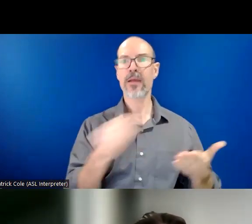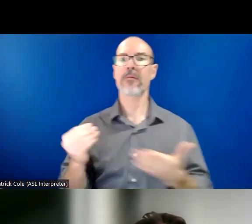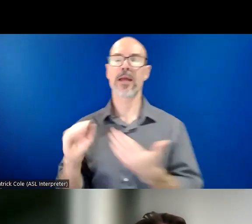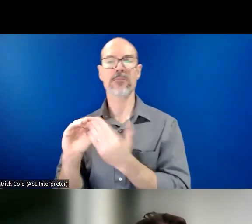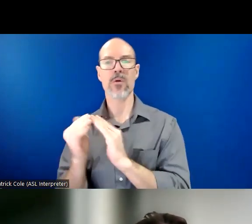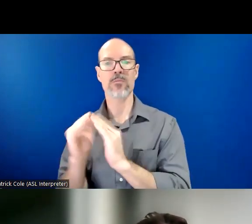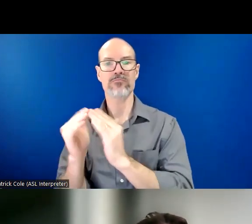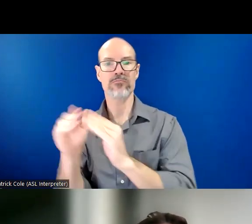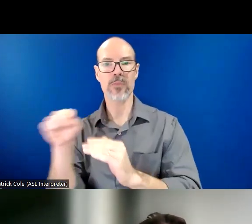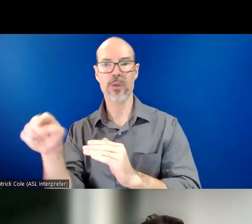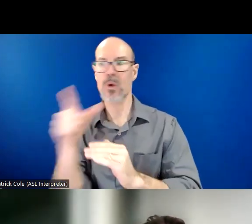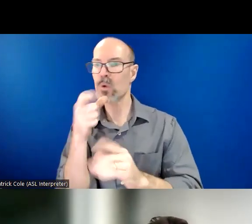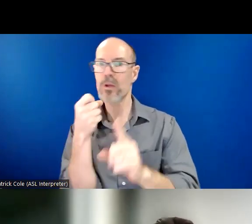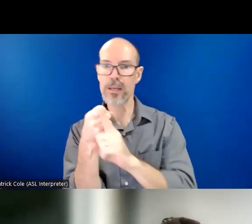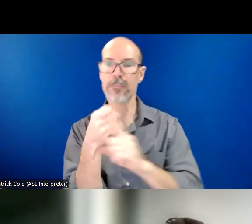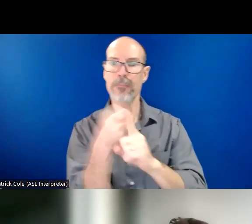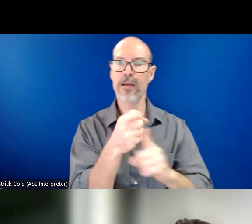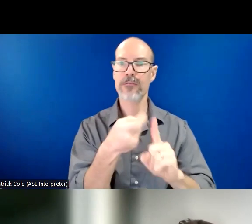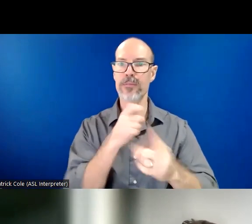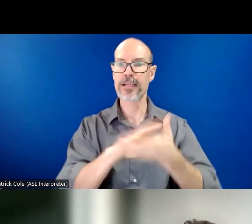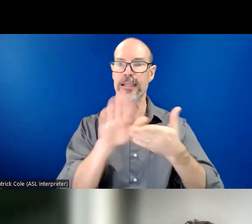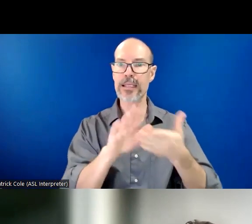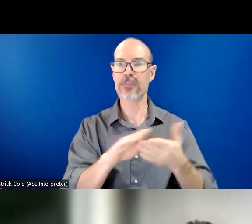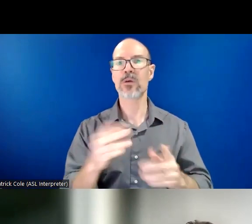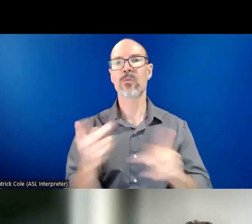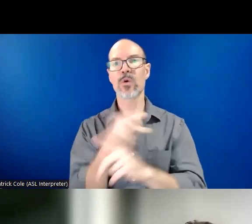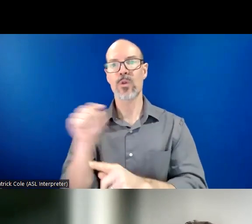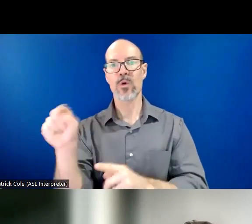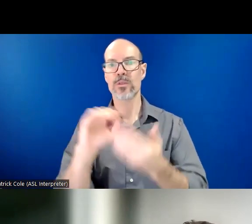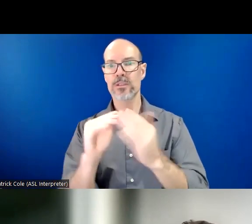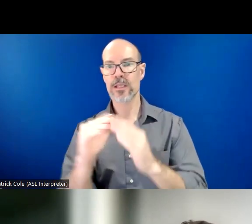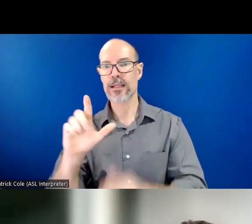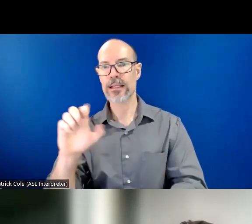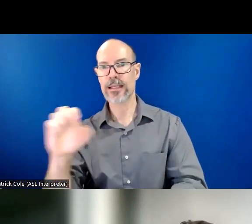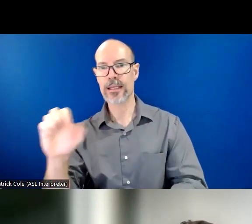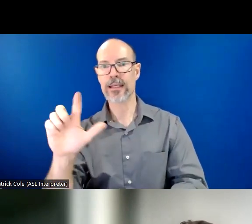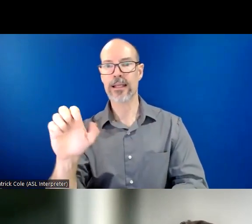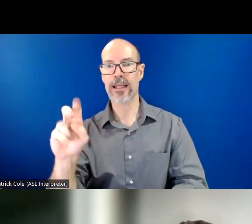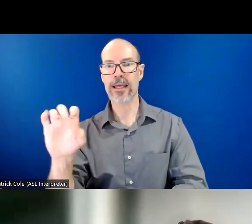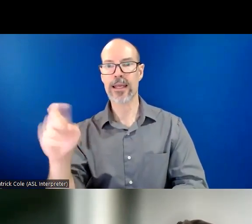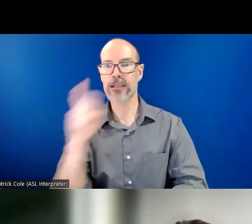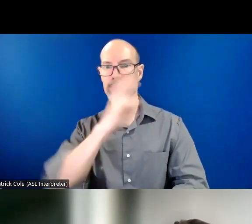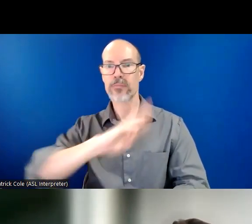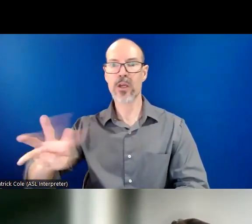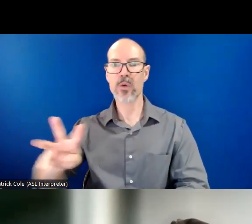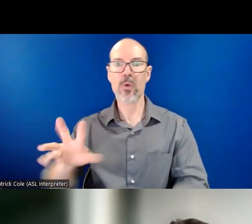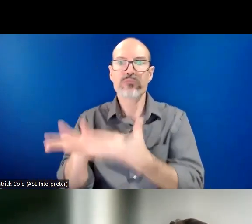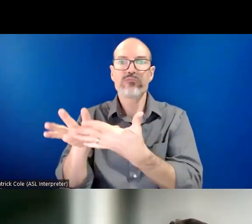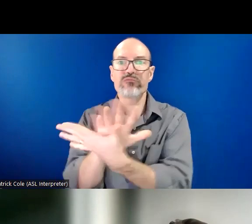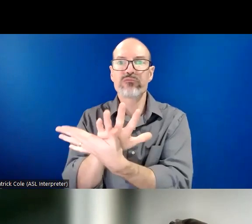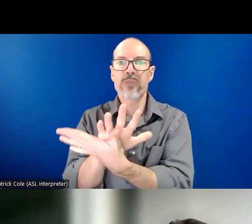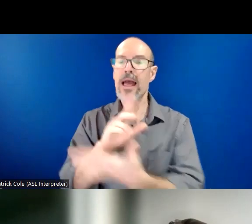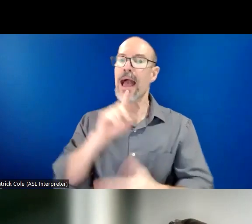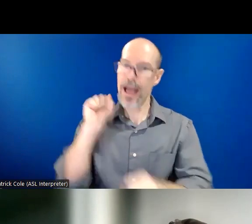directly impacted by the cleanup, especially in the towns of Lee and Lennox, obfuscate the fact that they are in fact